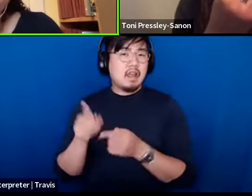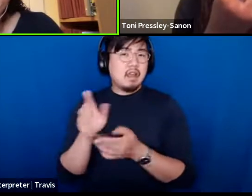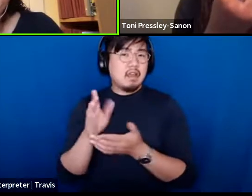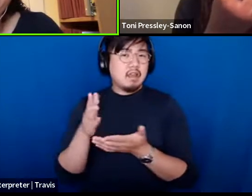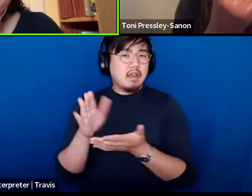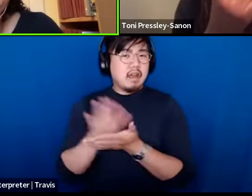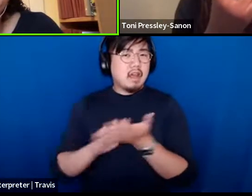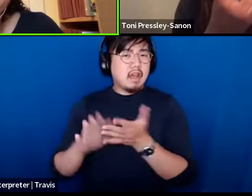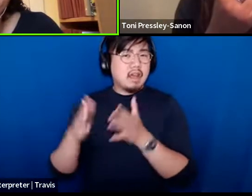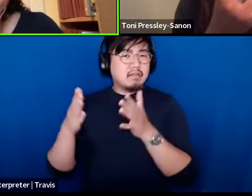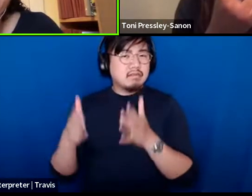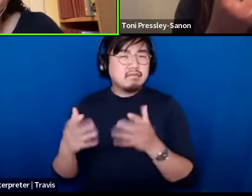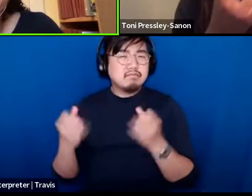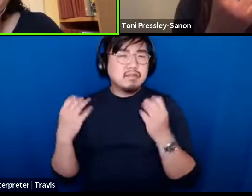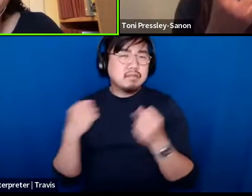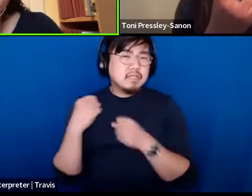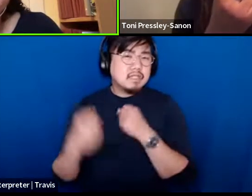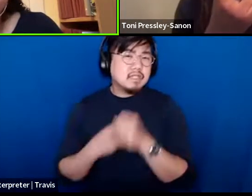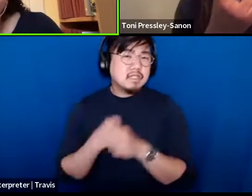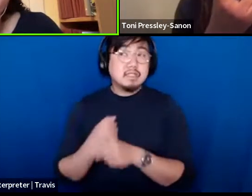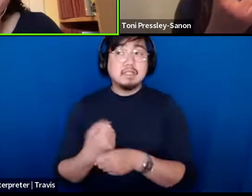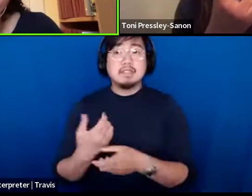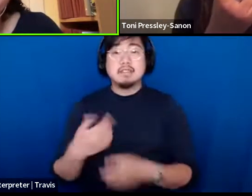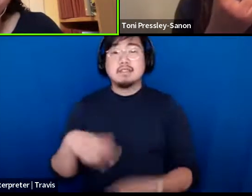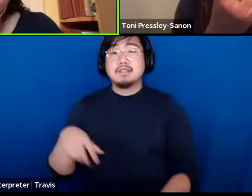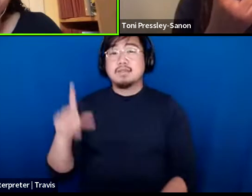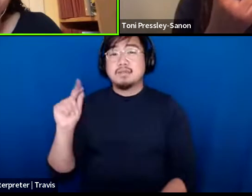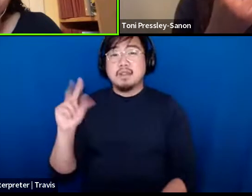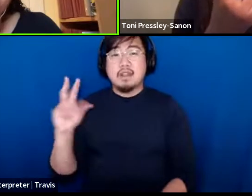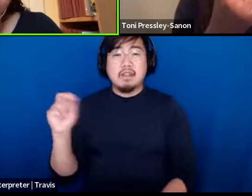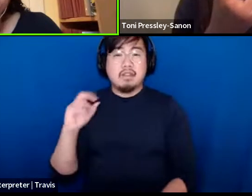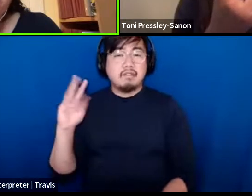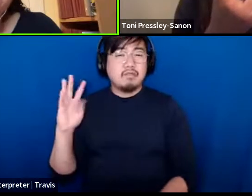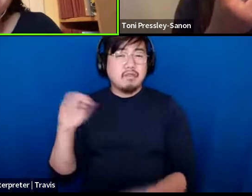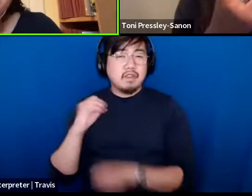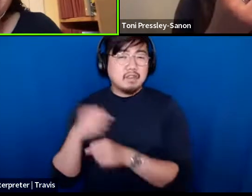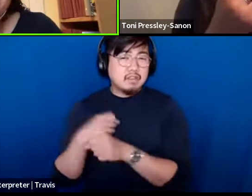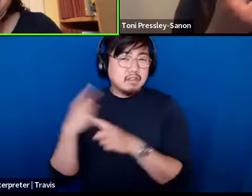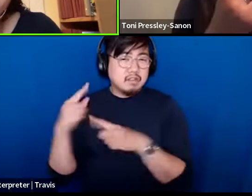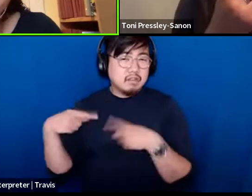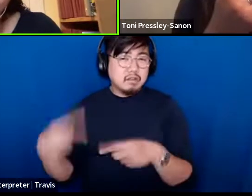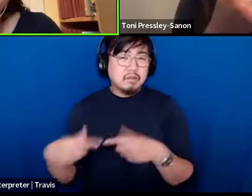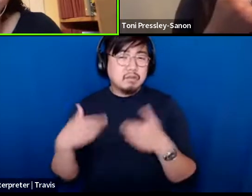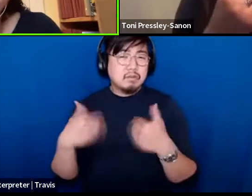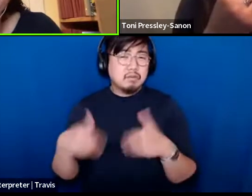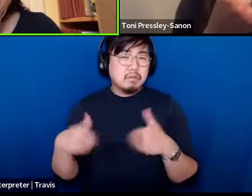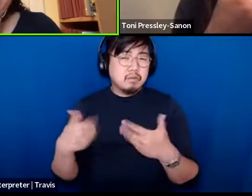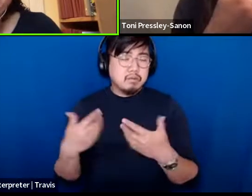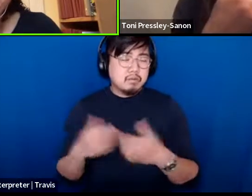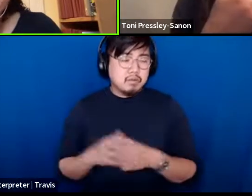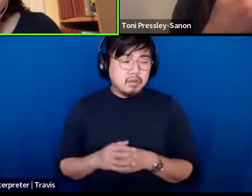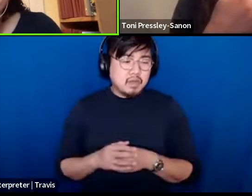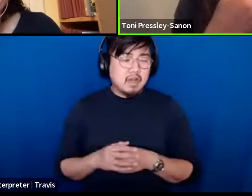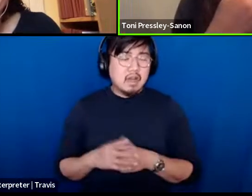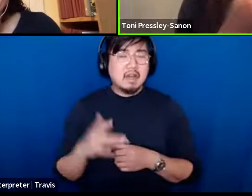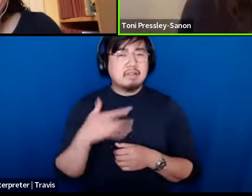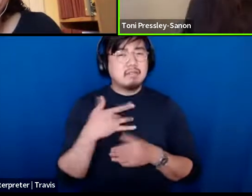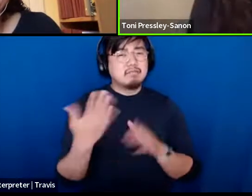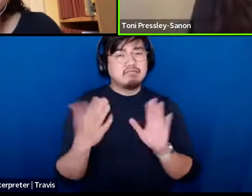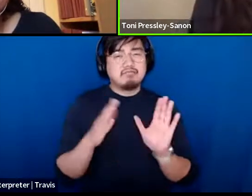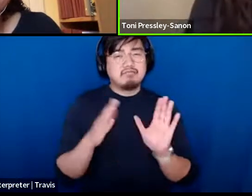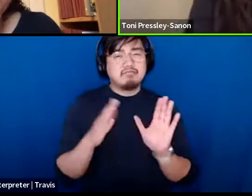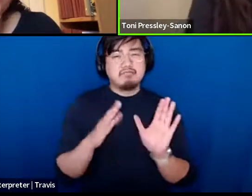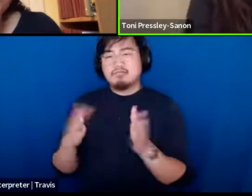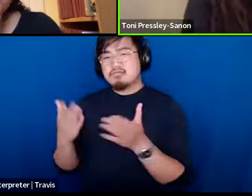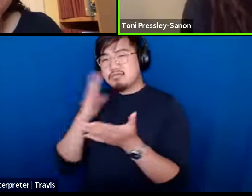over many years, many decades at this point, I sort of gravitate towards that.